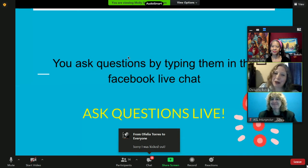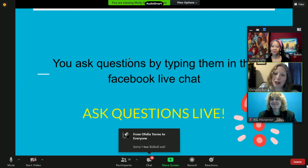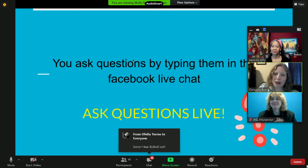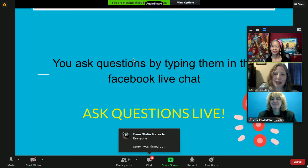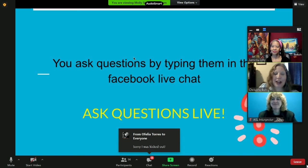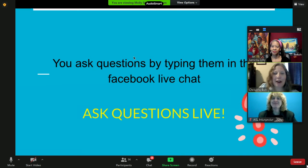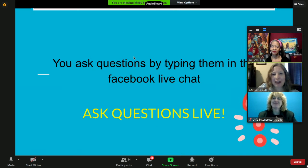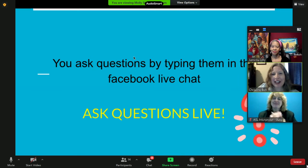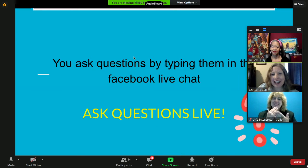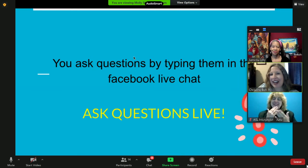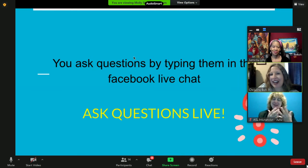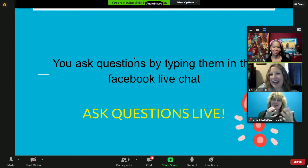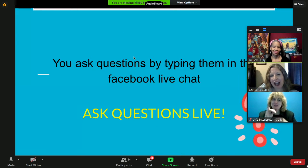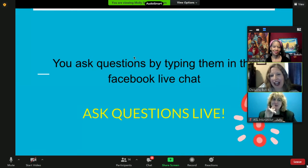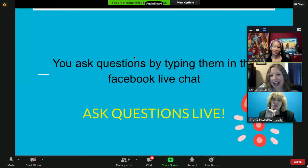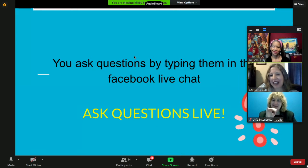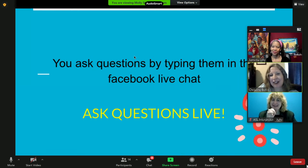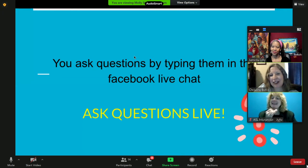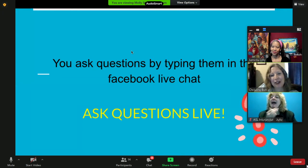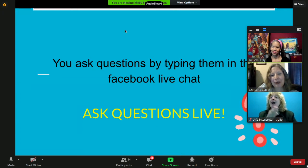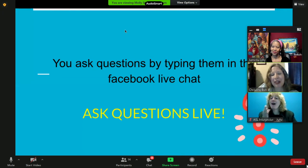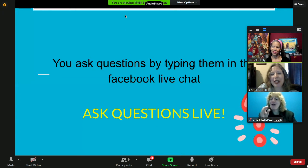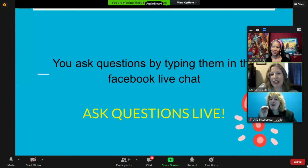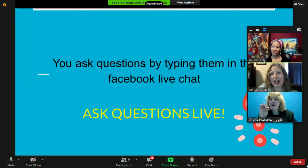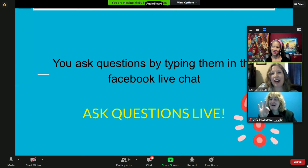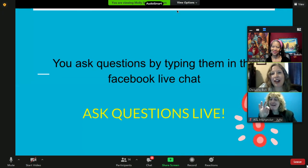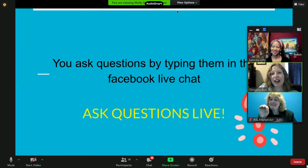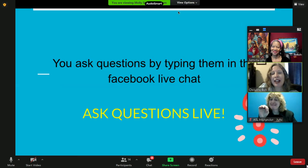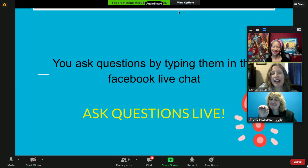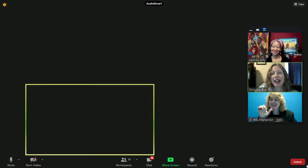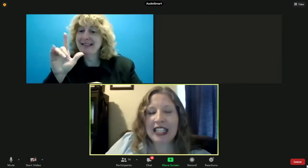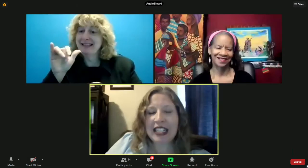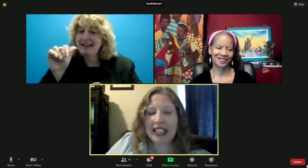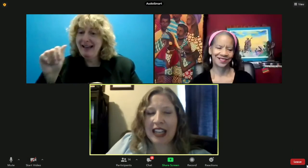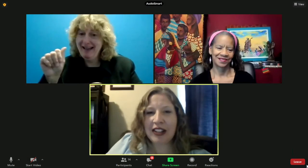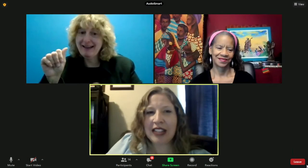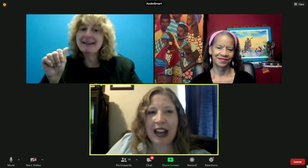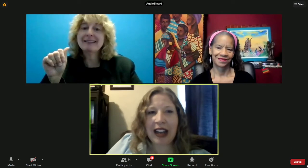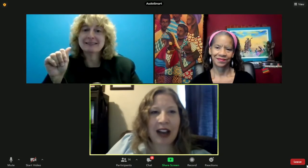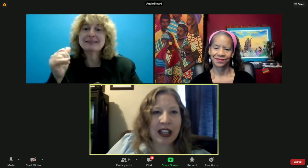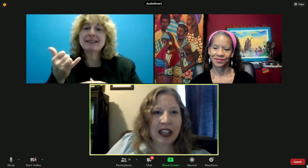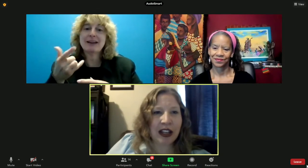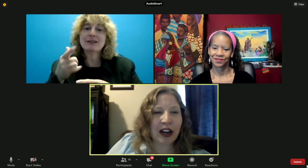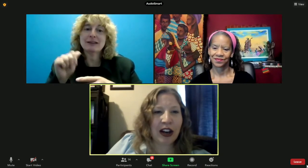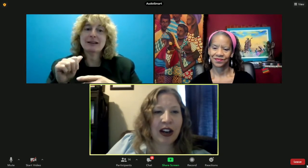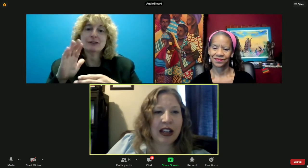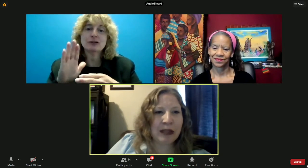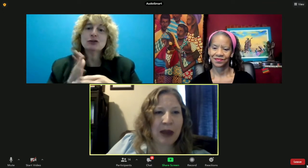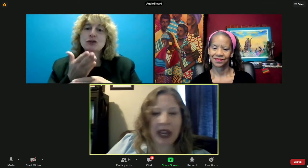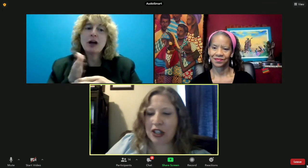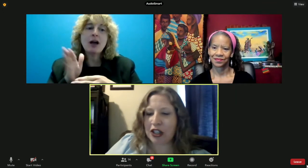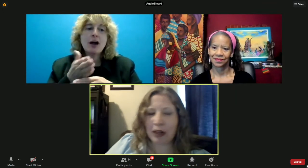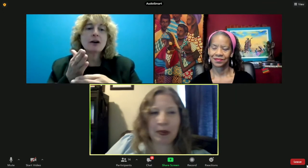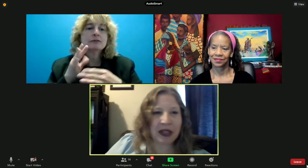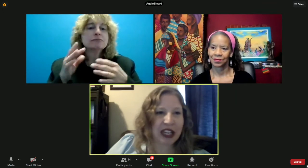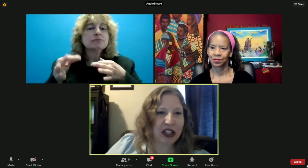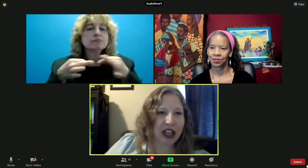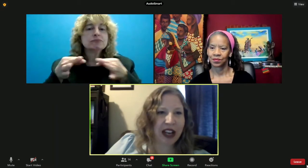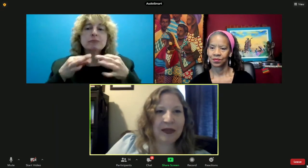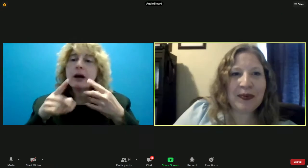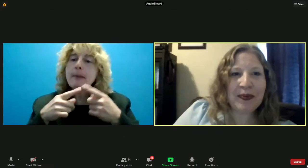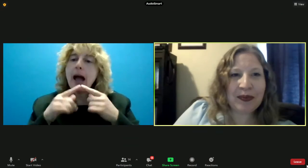Thank you so much, Julie. Ophelia, you're on. Could you please share the details on how to hear Spanish